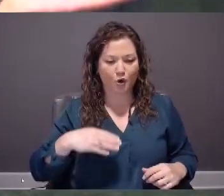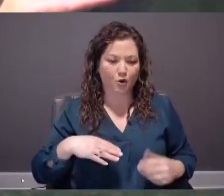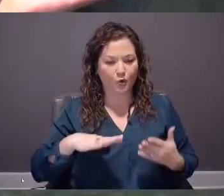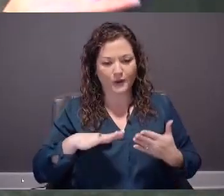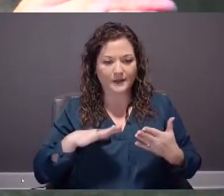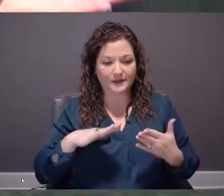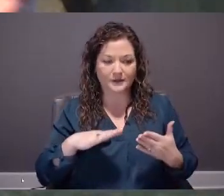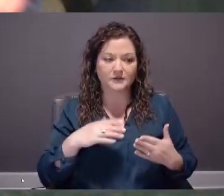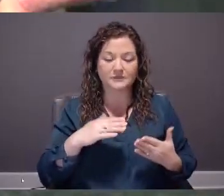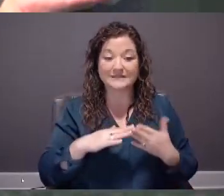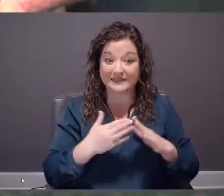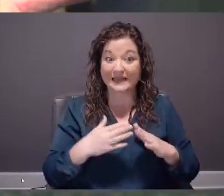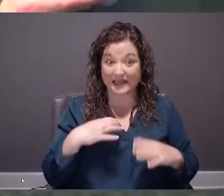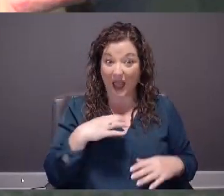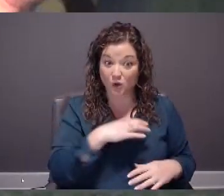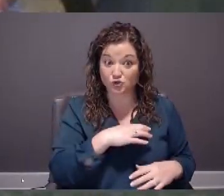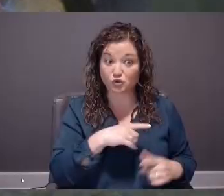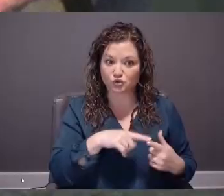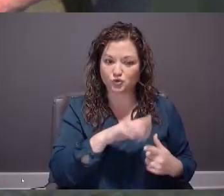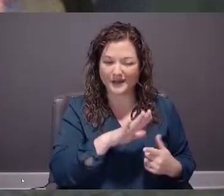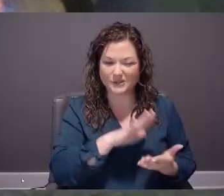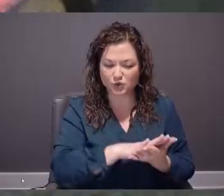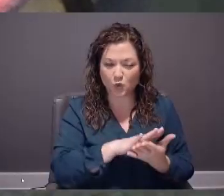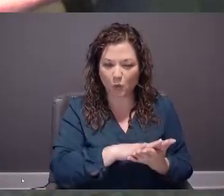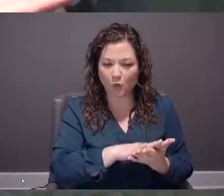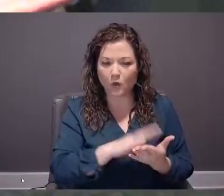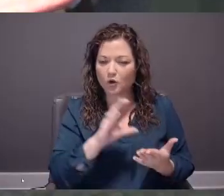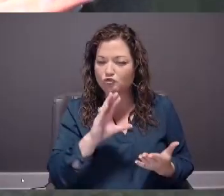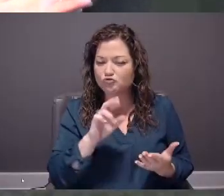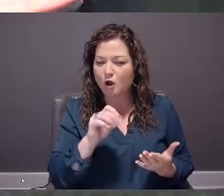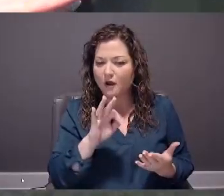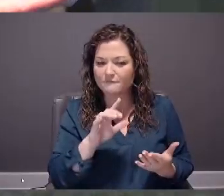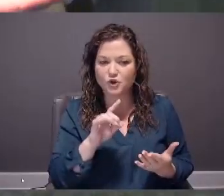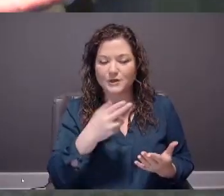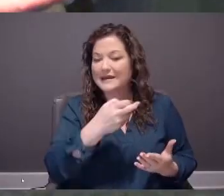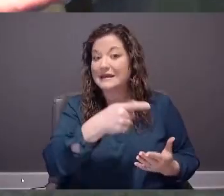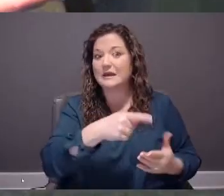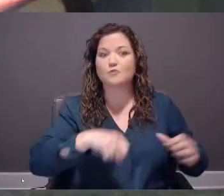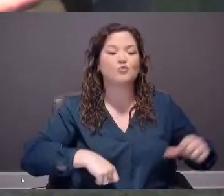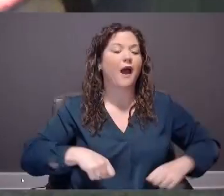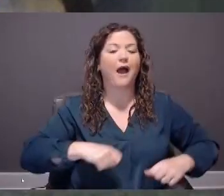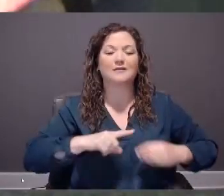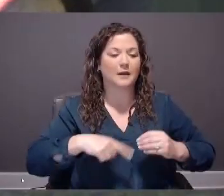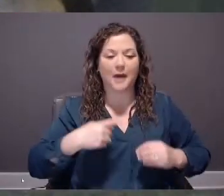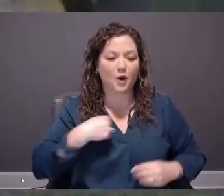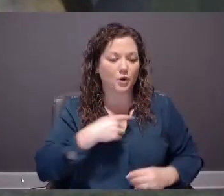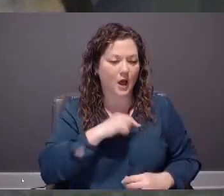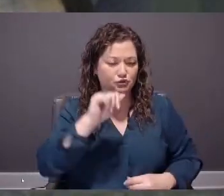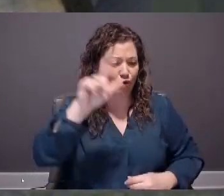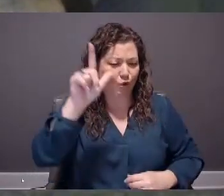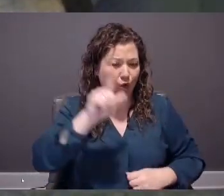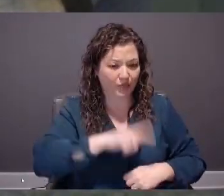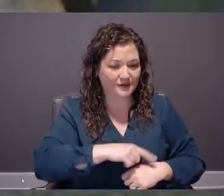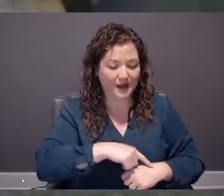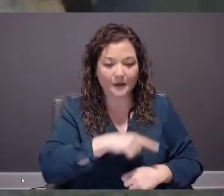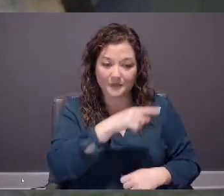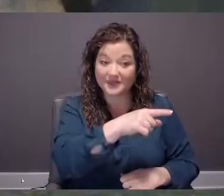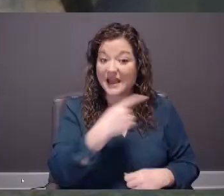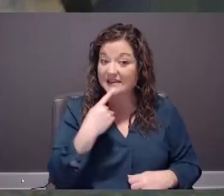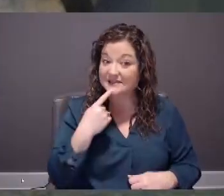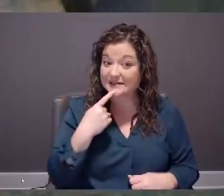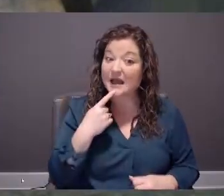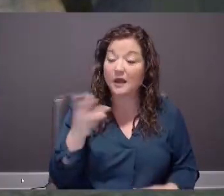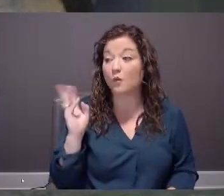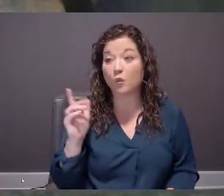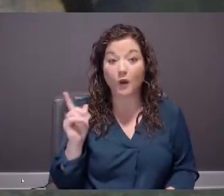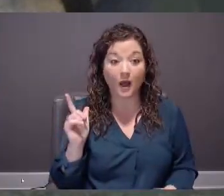his school, which is in Crawford. He brags about us all the time. And so they said, well,